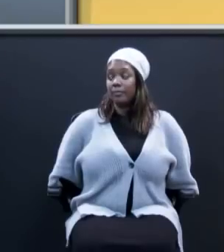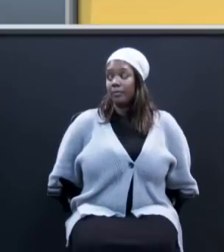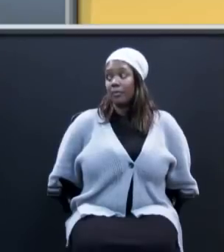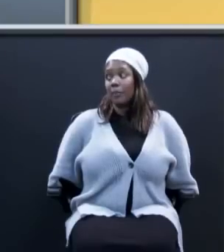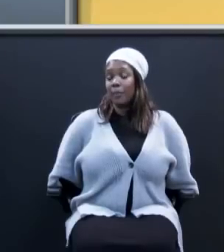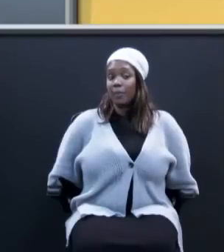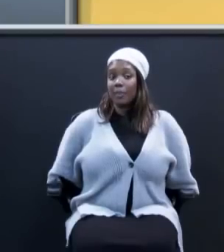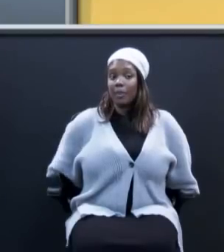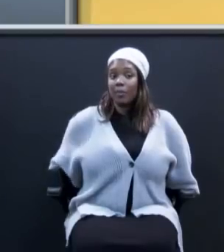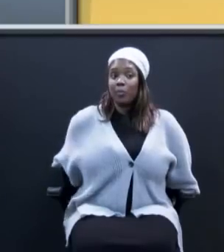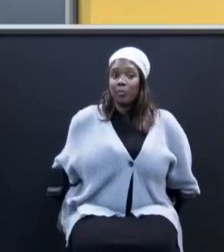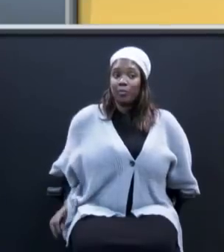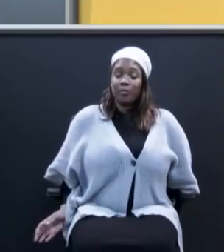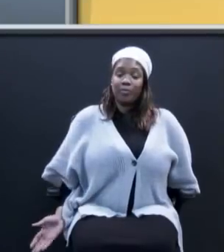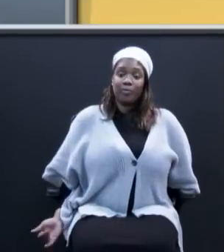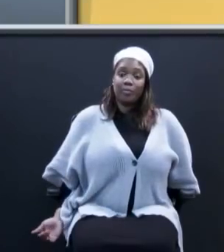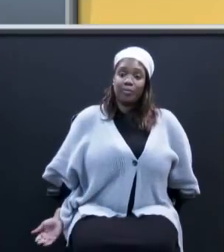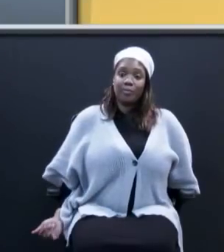Leviticus